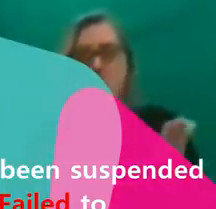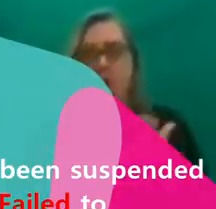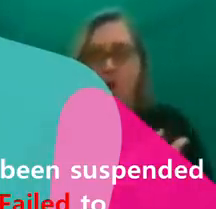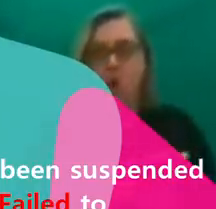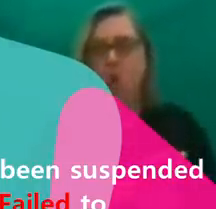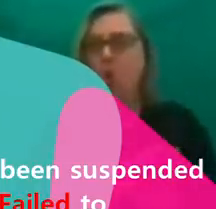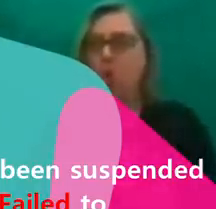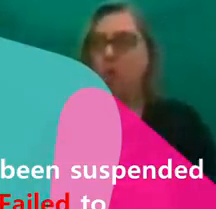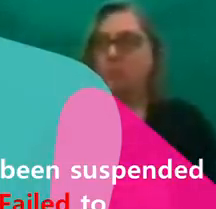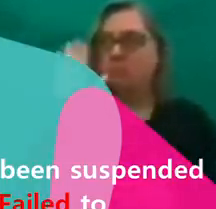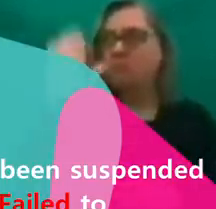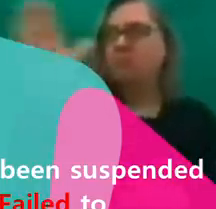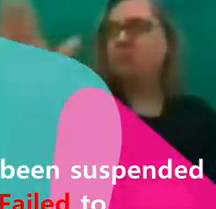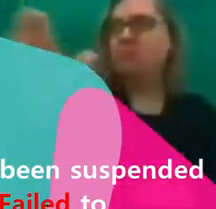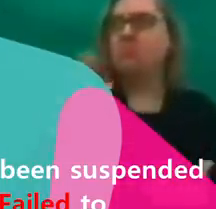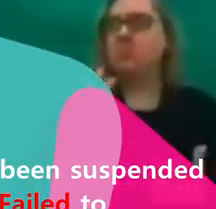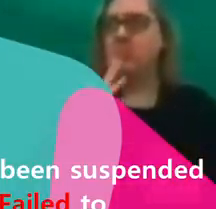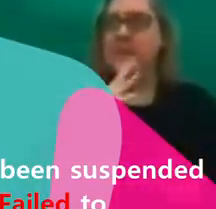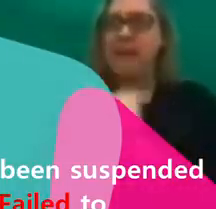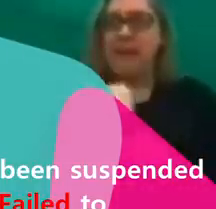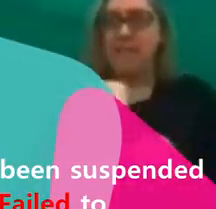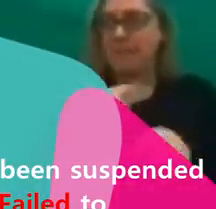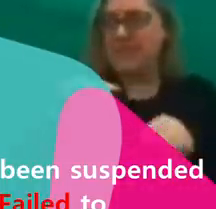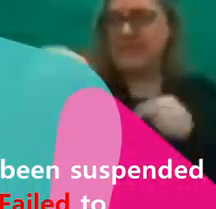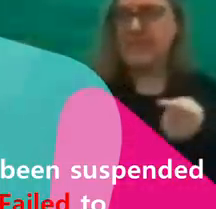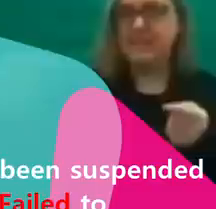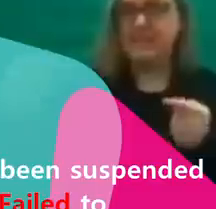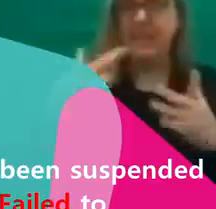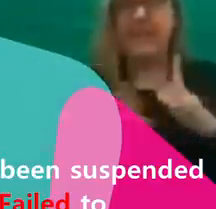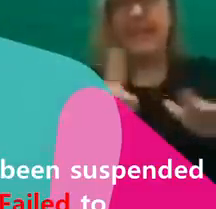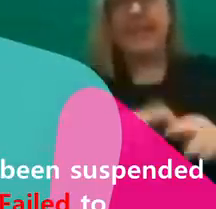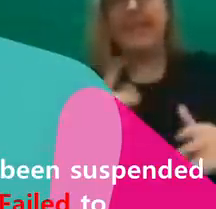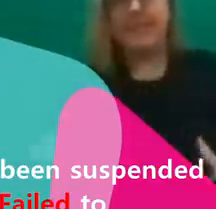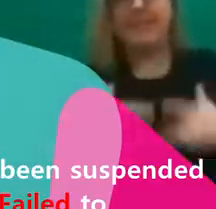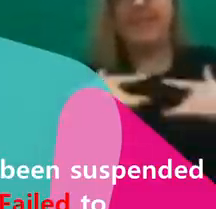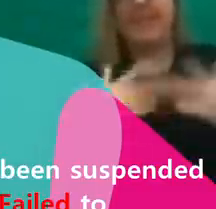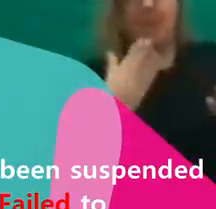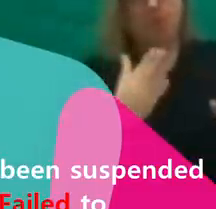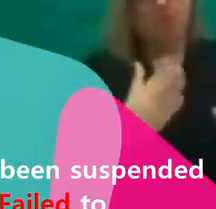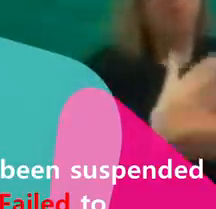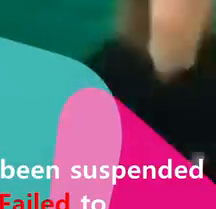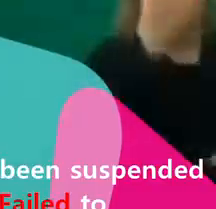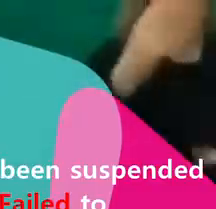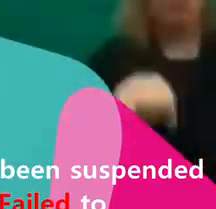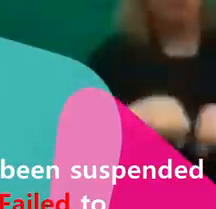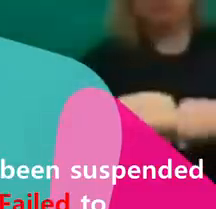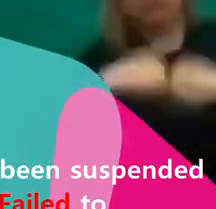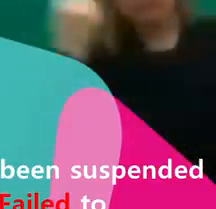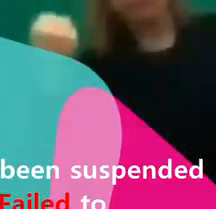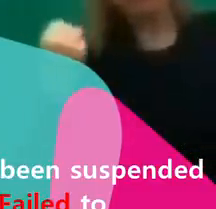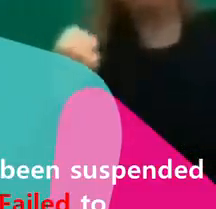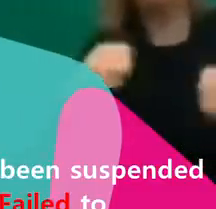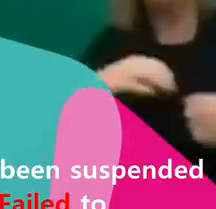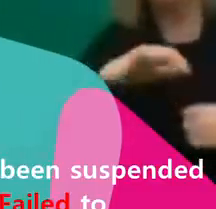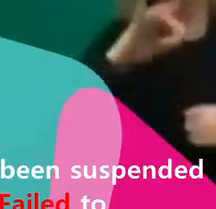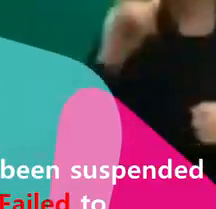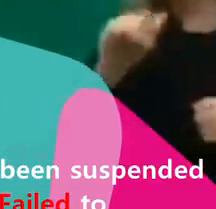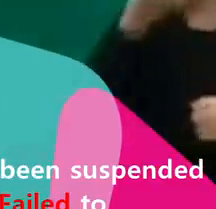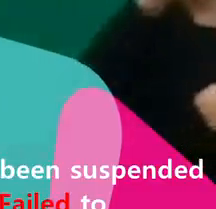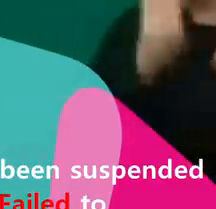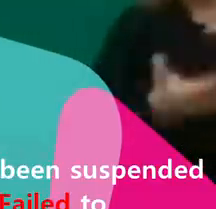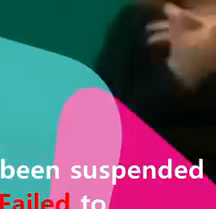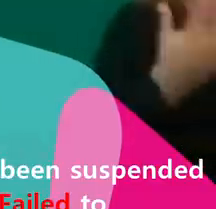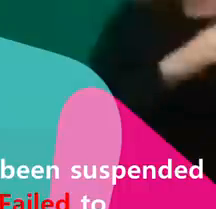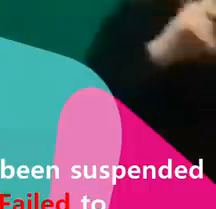government to account in the event that they believe that a particular right has been unfairly feted with. They can do that under the Victorian